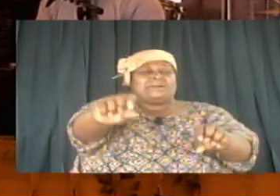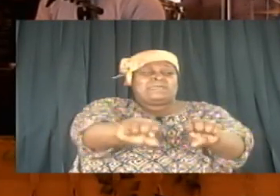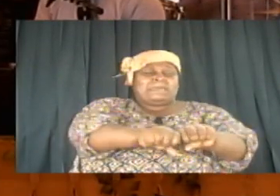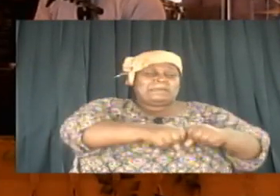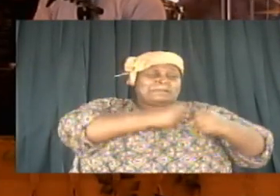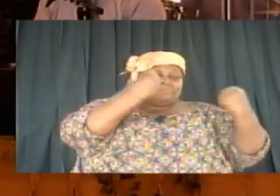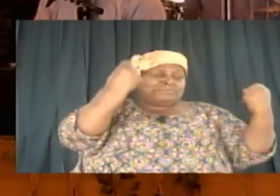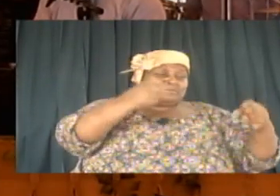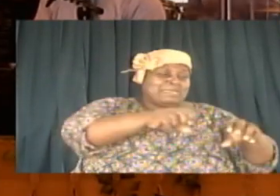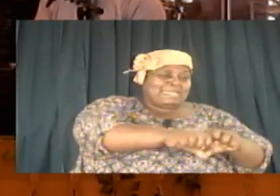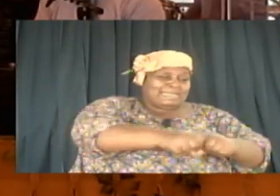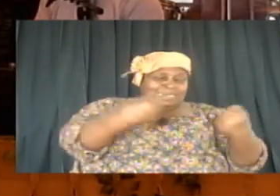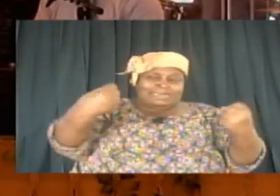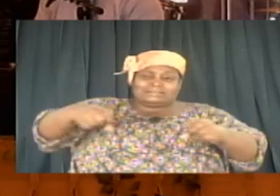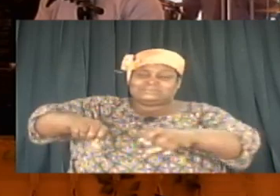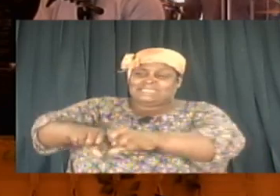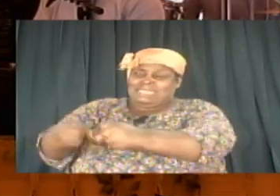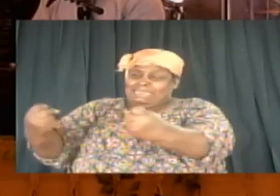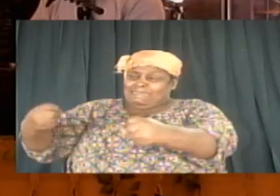down.